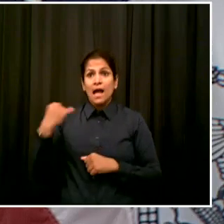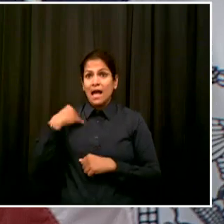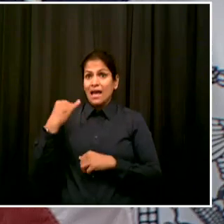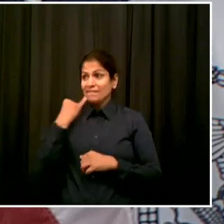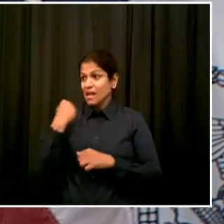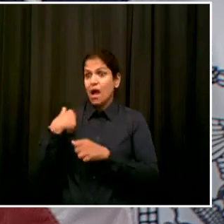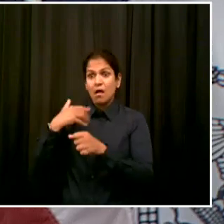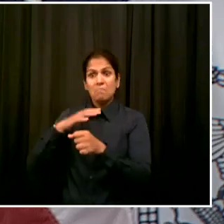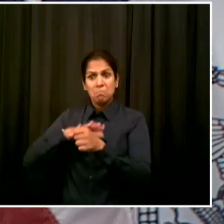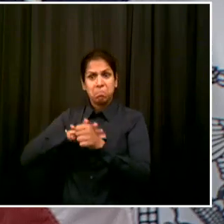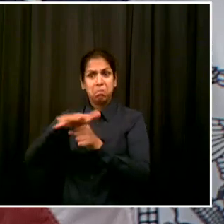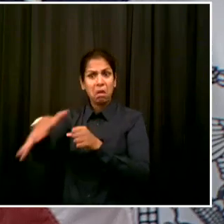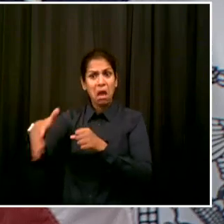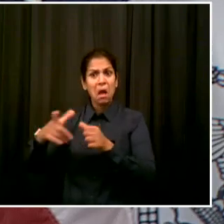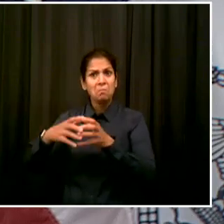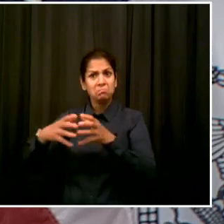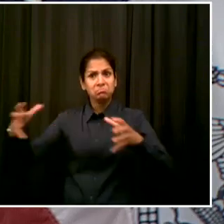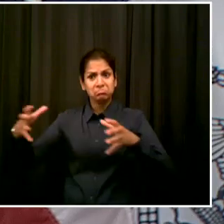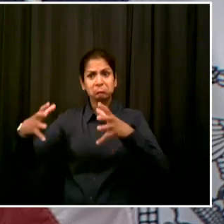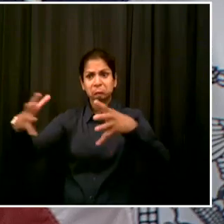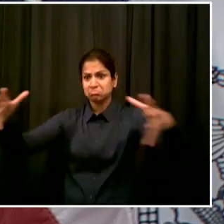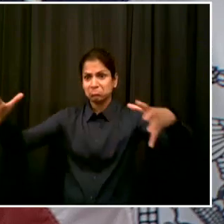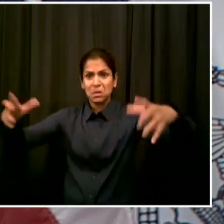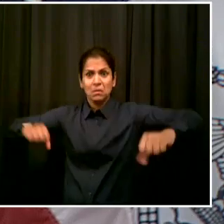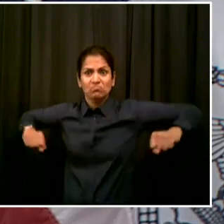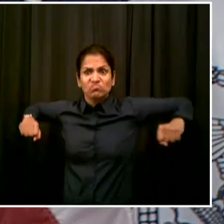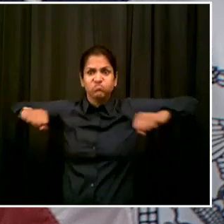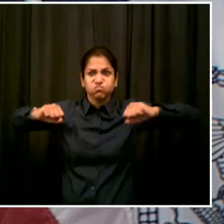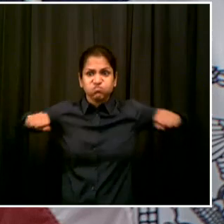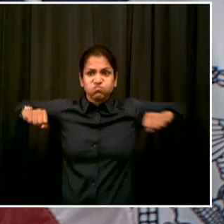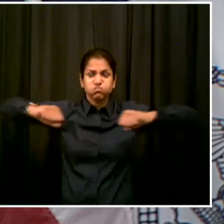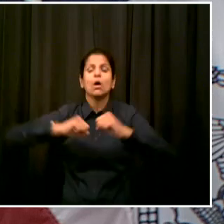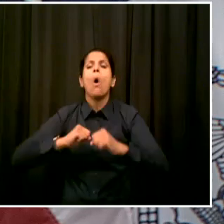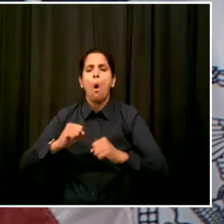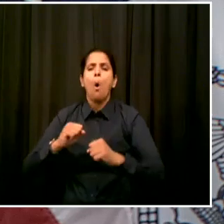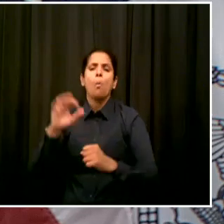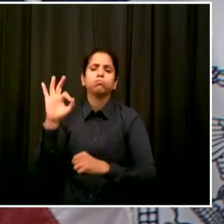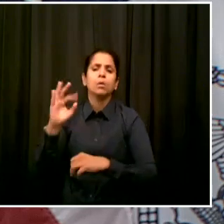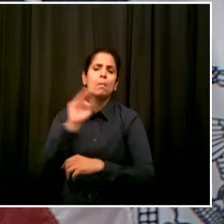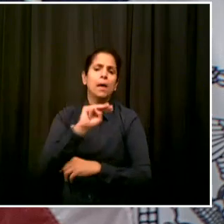week. Next, we have Gloria from New York 1.